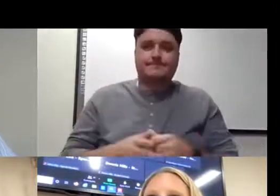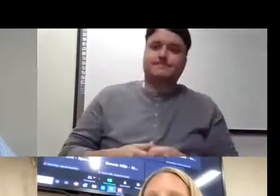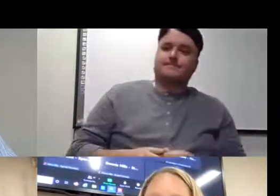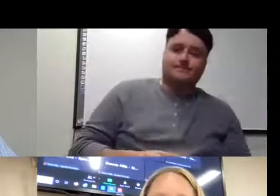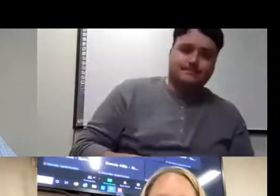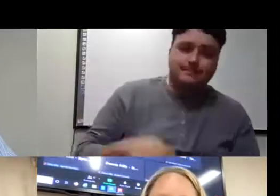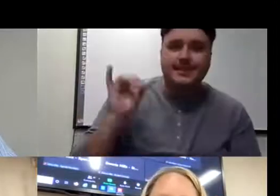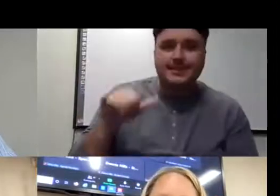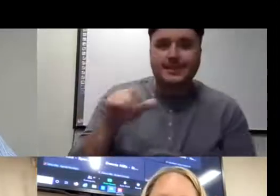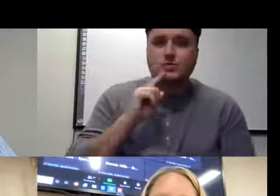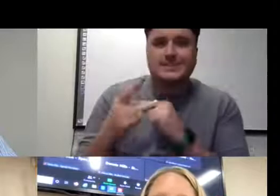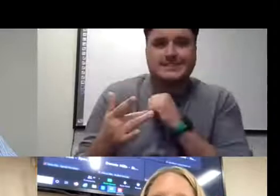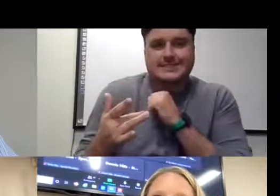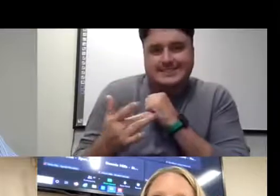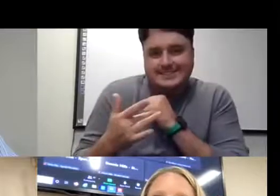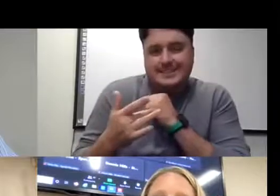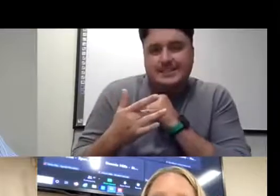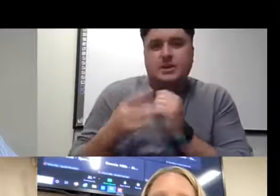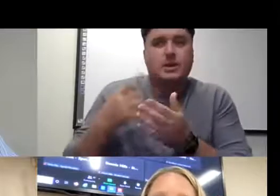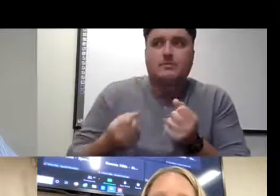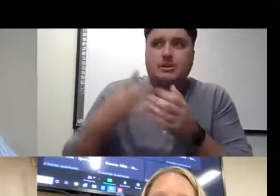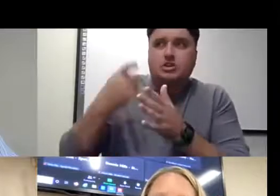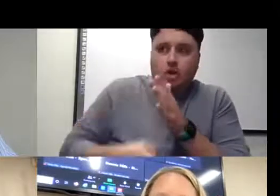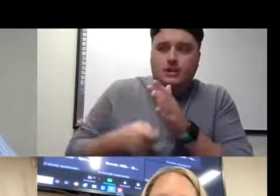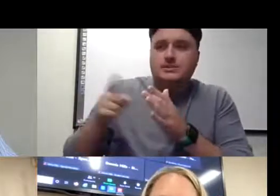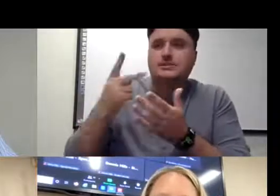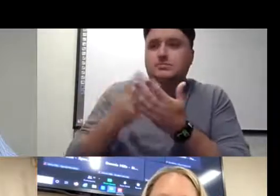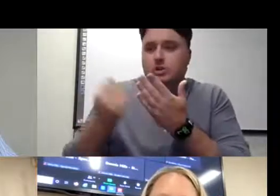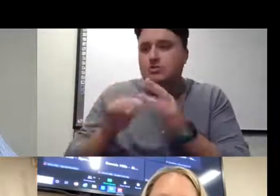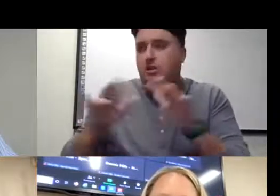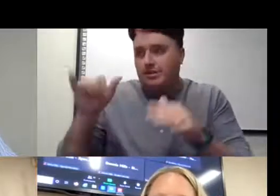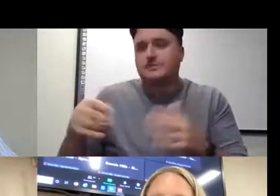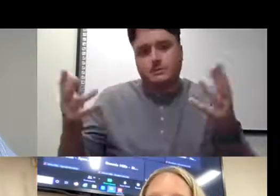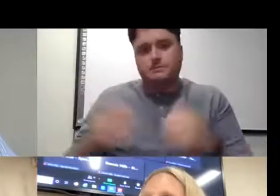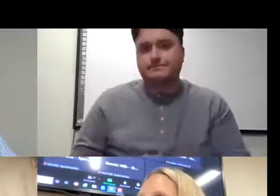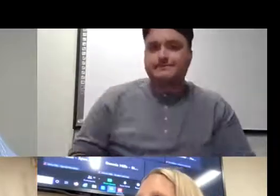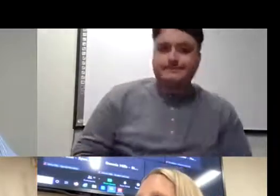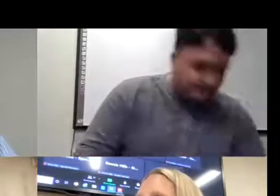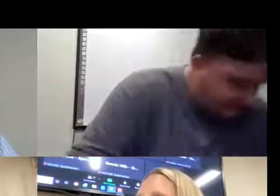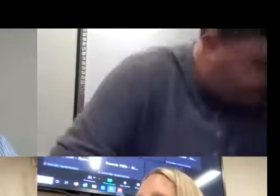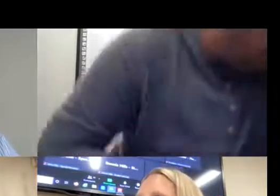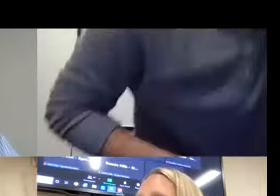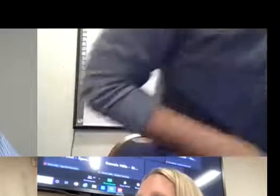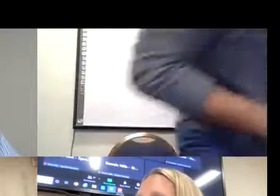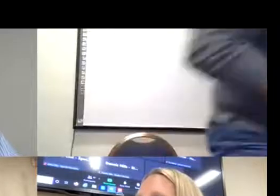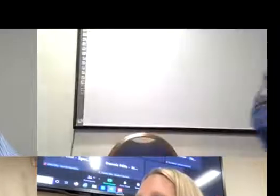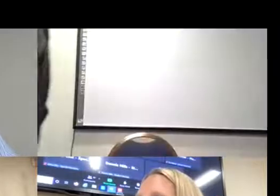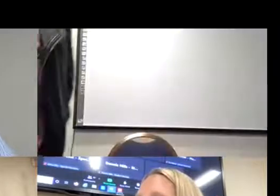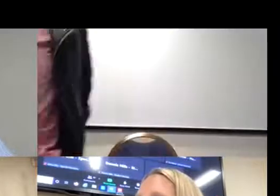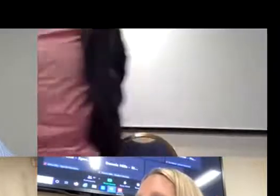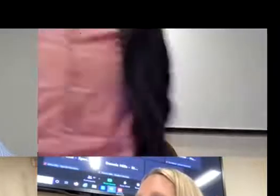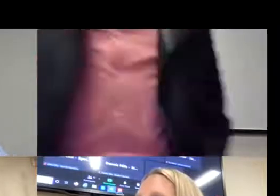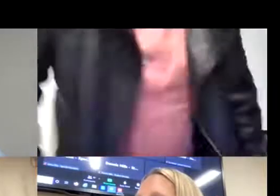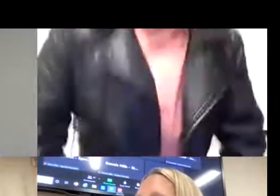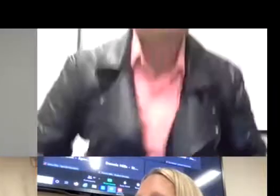that's really the only way technically we really know what the cost delta will be at a project level. So, do you want to say something?